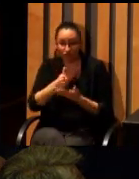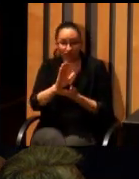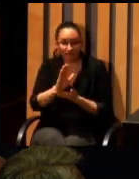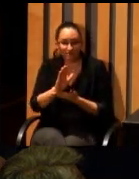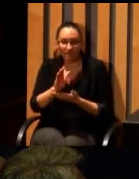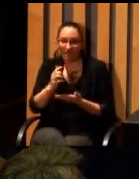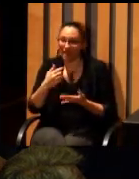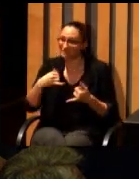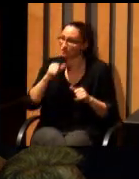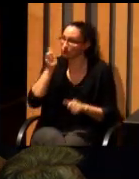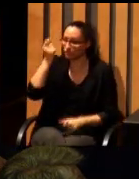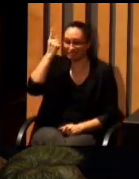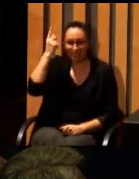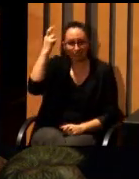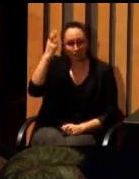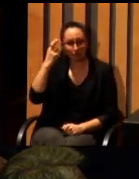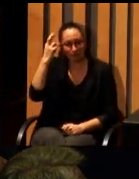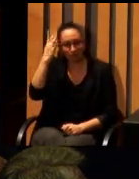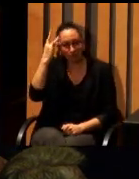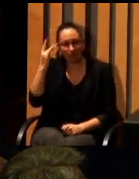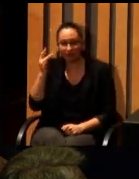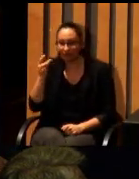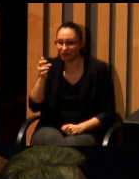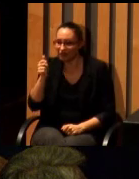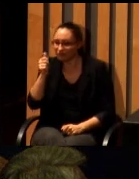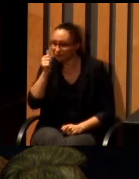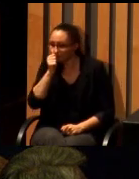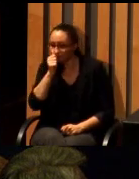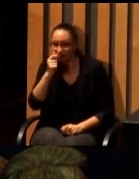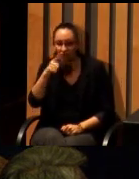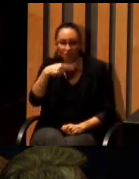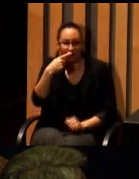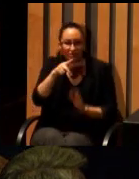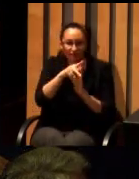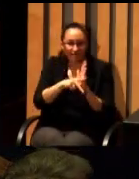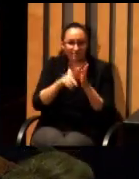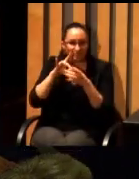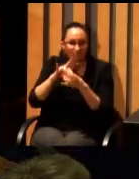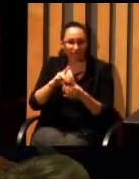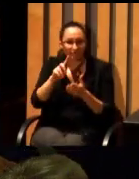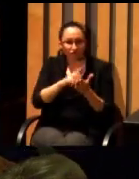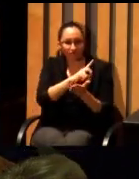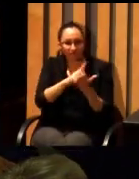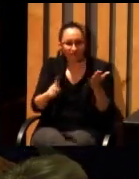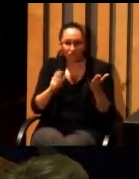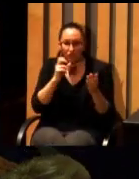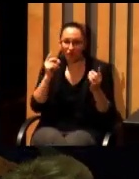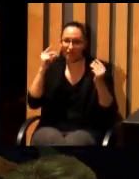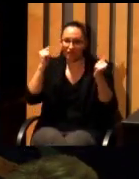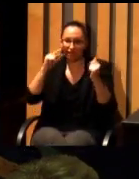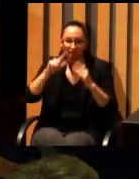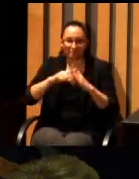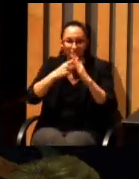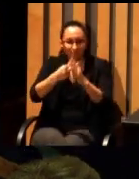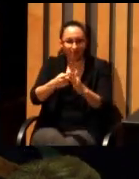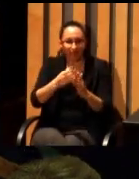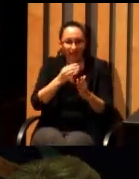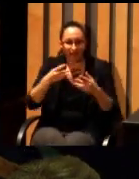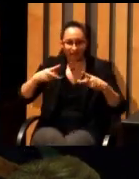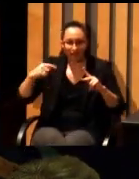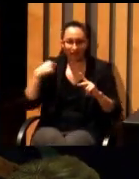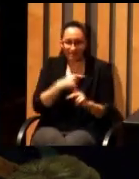these public and private policies against discrimination just automatically kick in and disallow